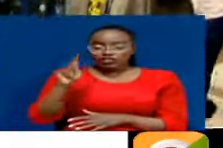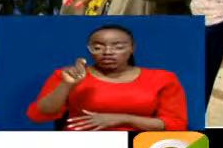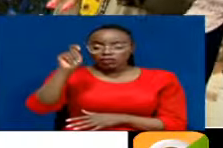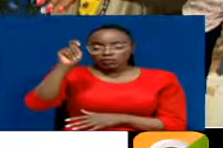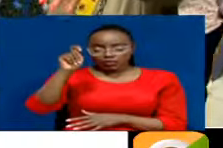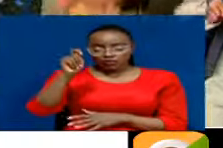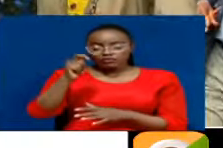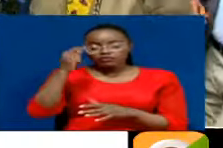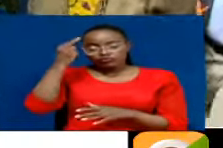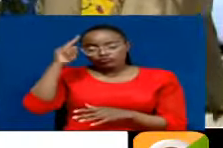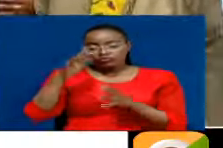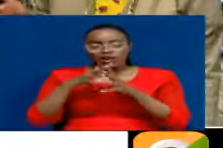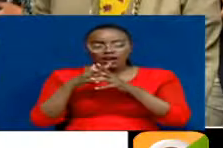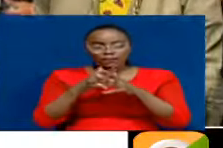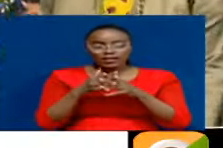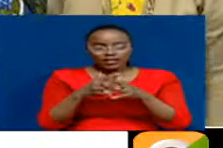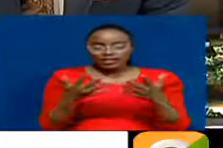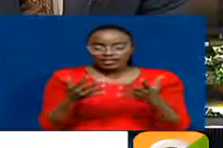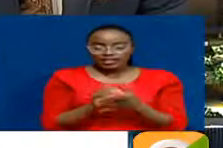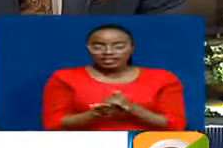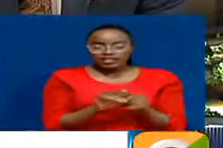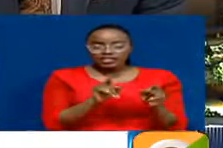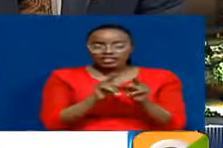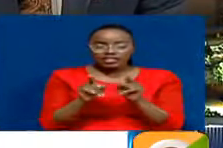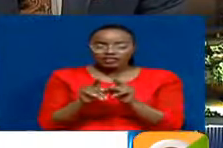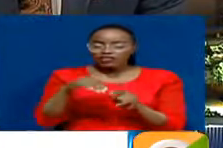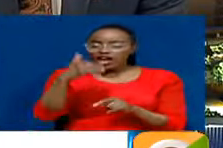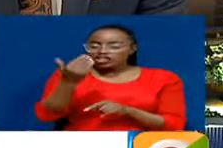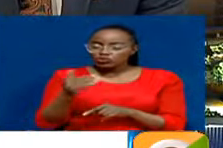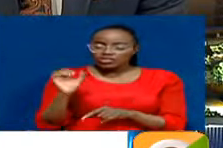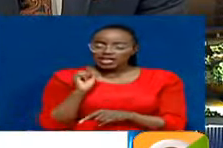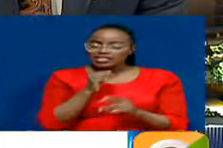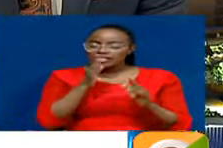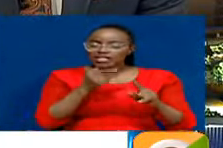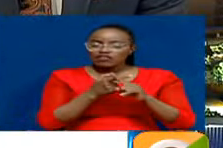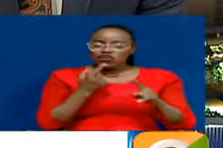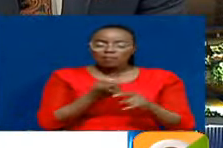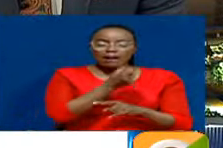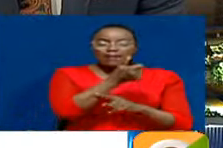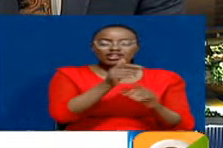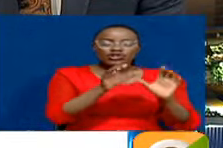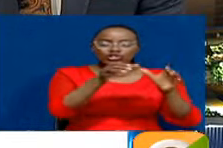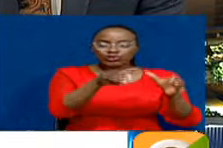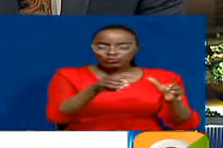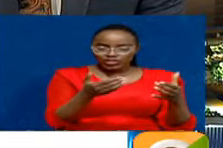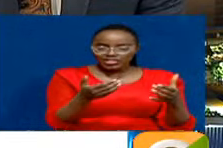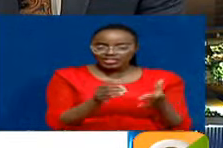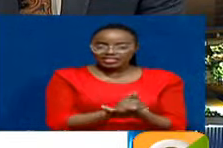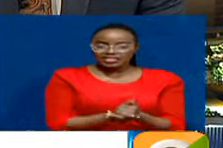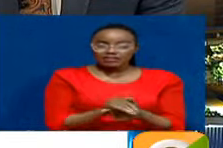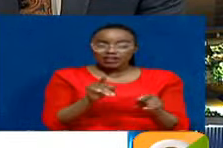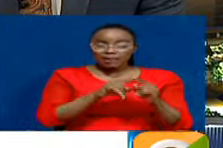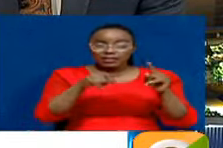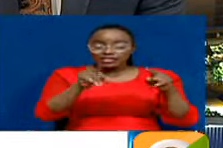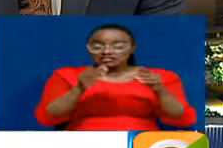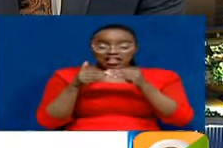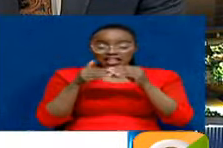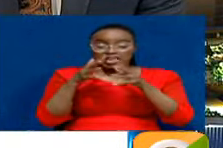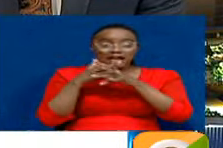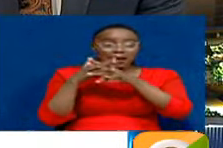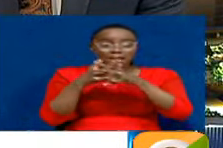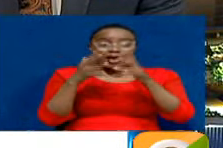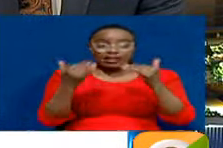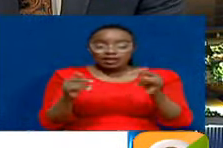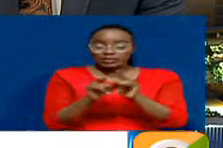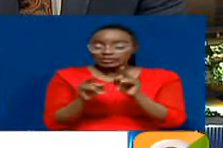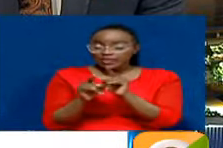president of the United States of America. Briefly, Honorable Kapano, a junior senator. Yes. From a minority community. But he led America,